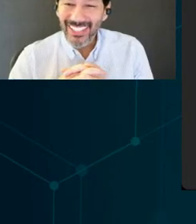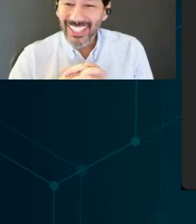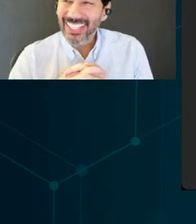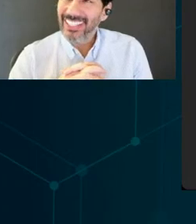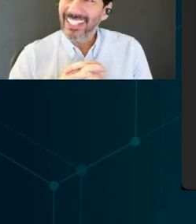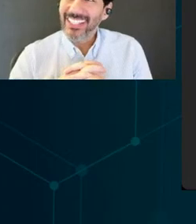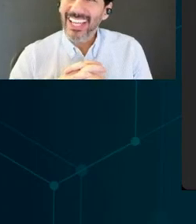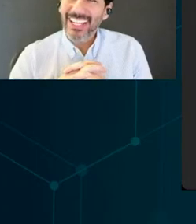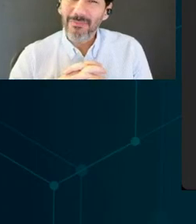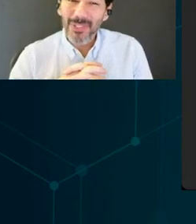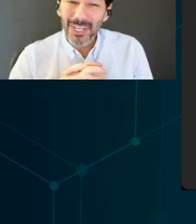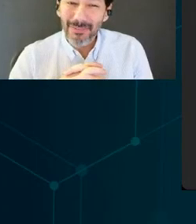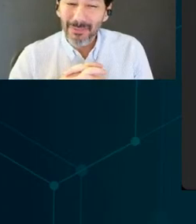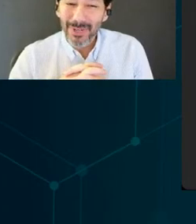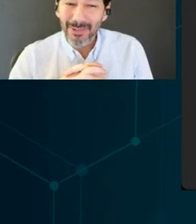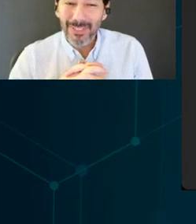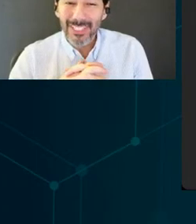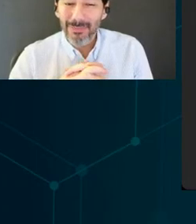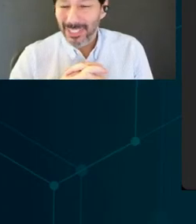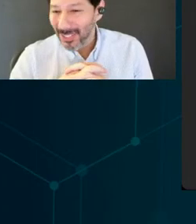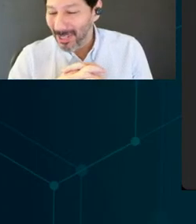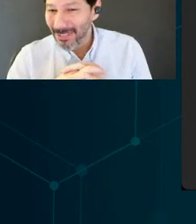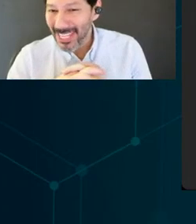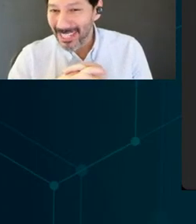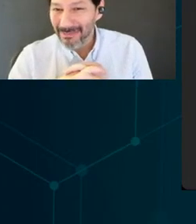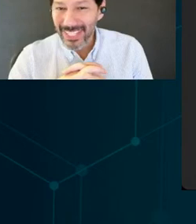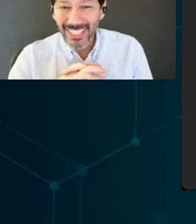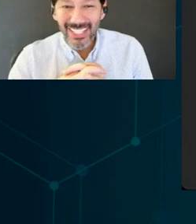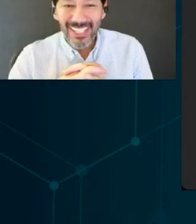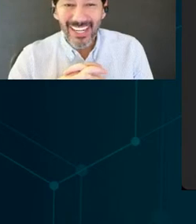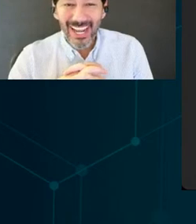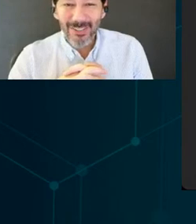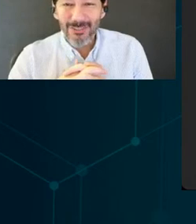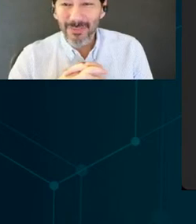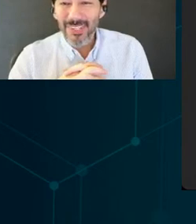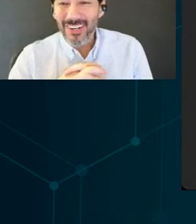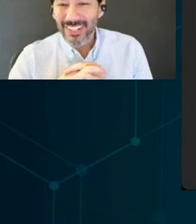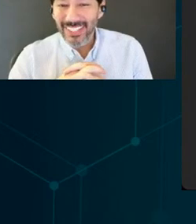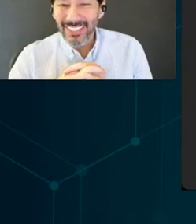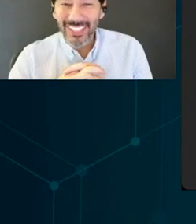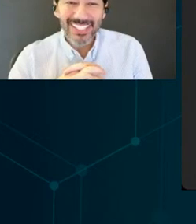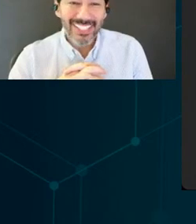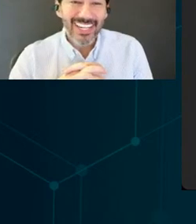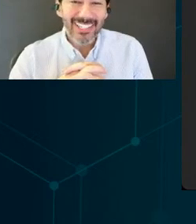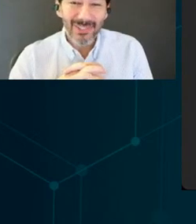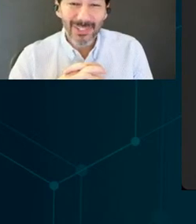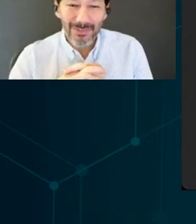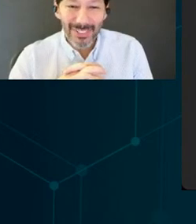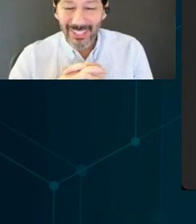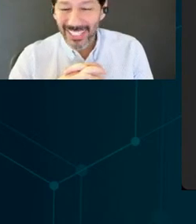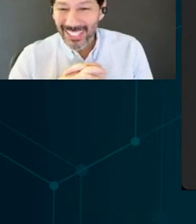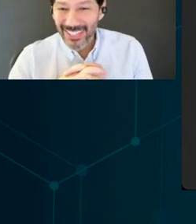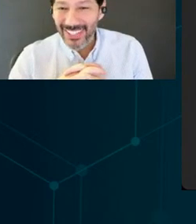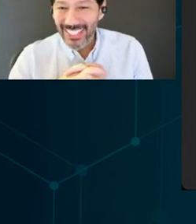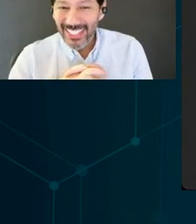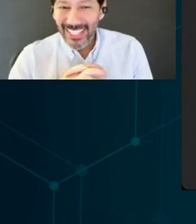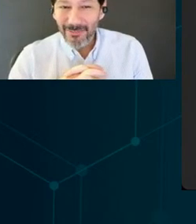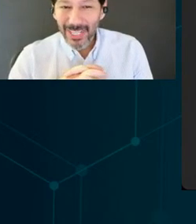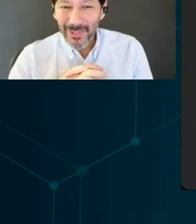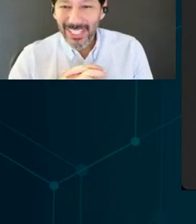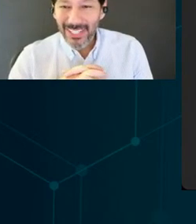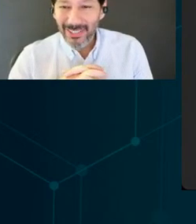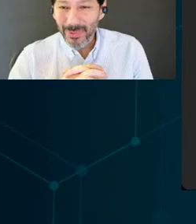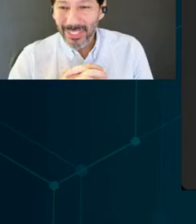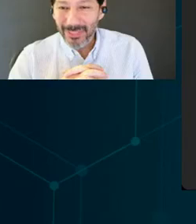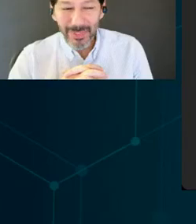and you know, I think the second most common probably is Microsoft Teams, and now StreamYard, you know, is yet a new service, right? And so,